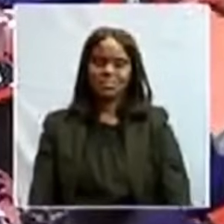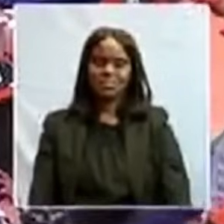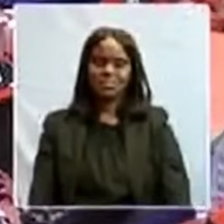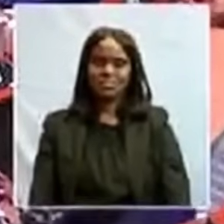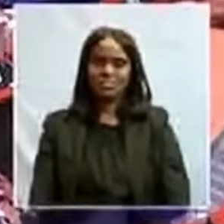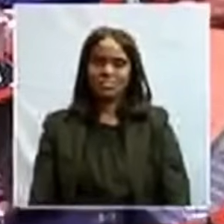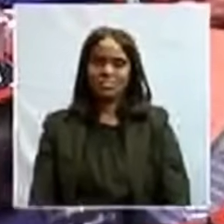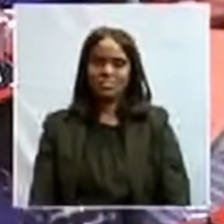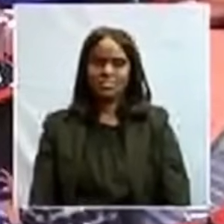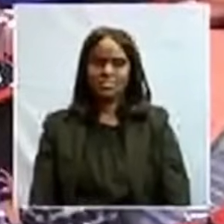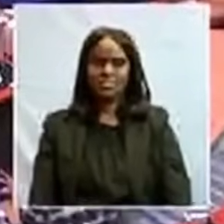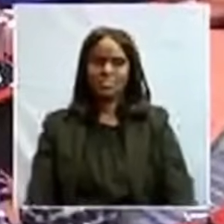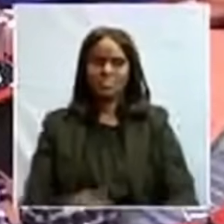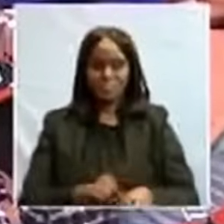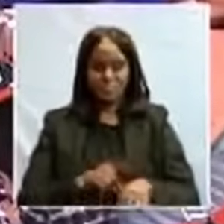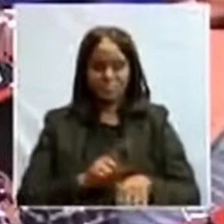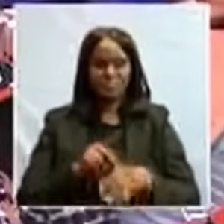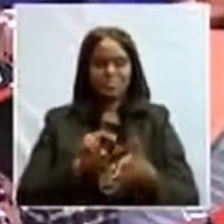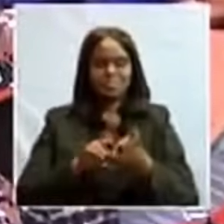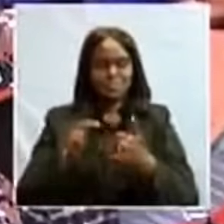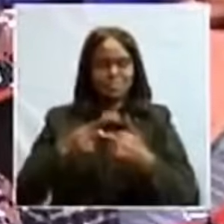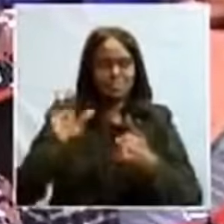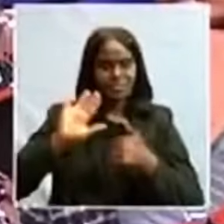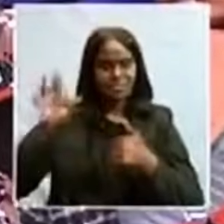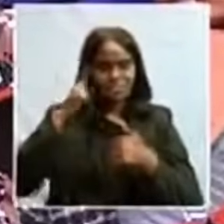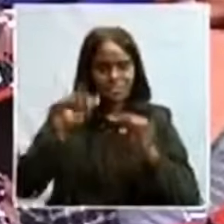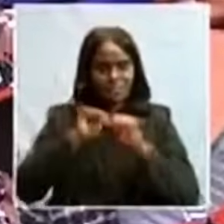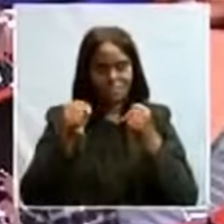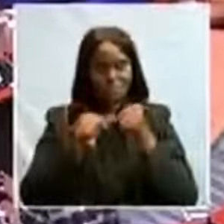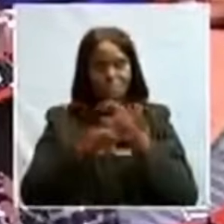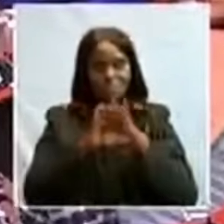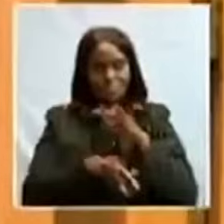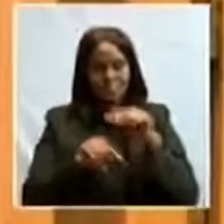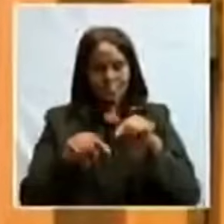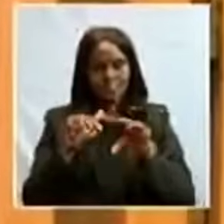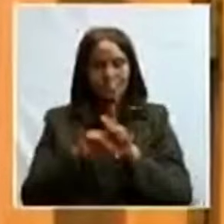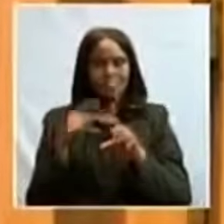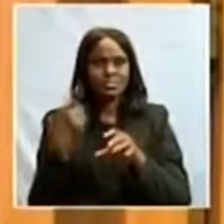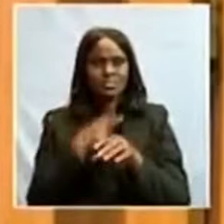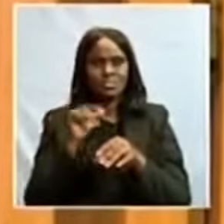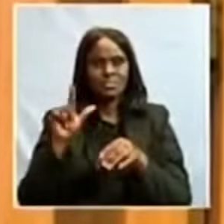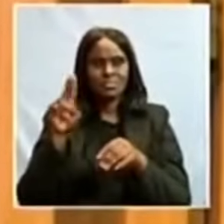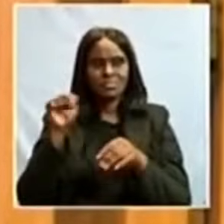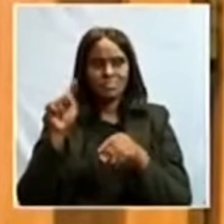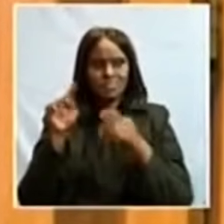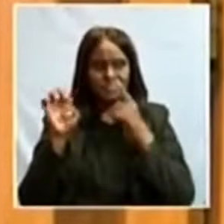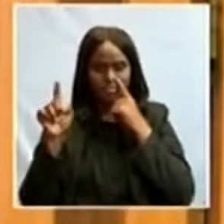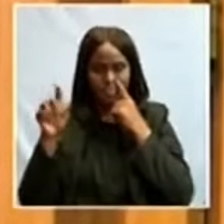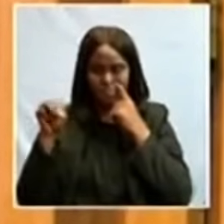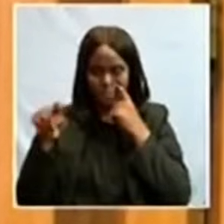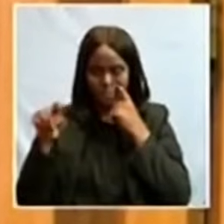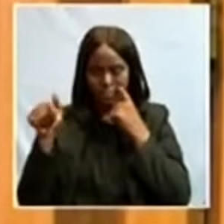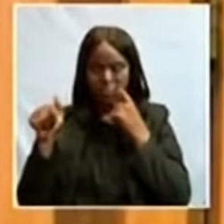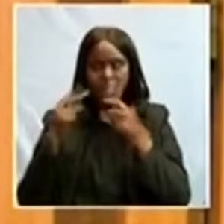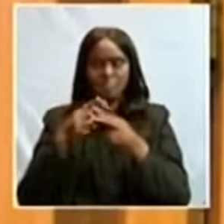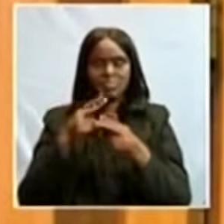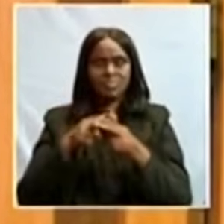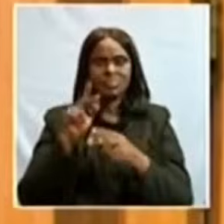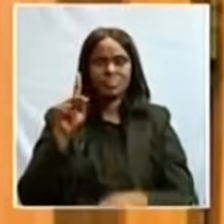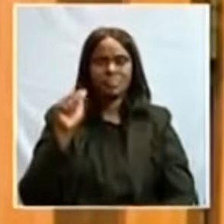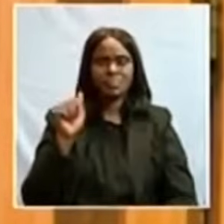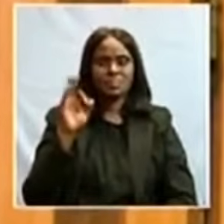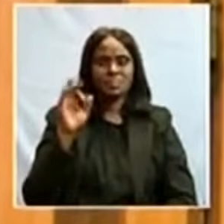And at the time business was being suspended for the break, on the floor of the House was Lunte Member of Parliament, Mr.